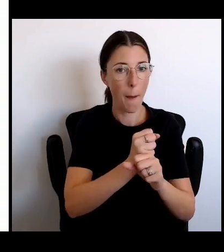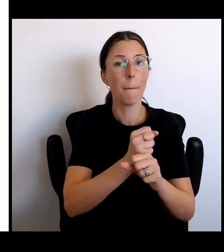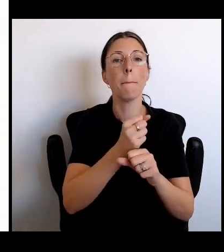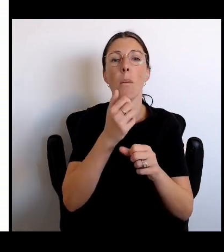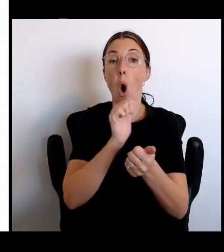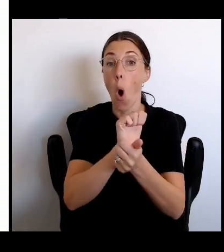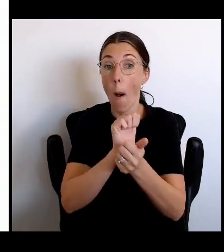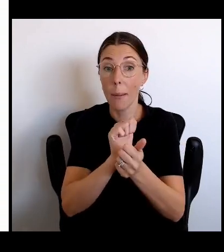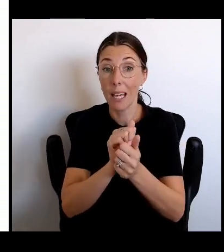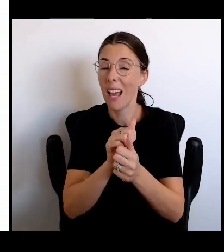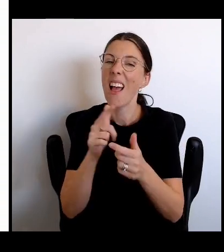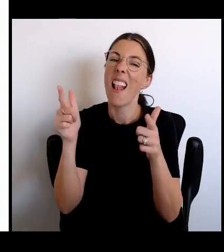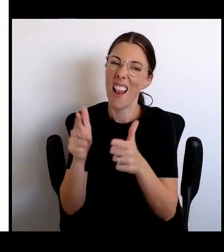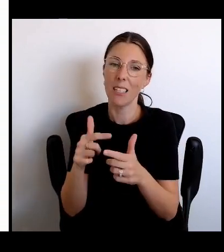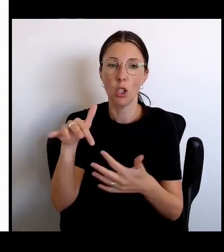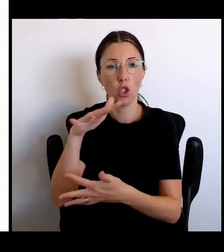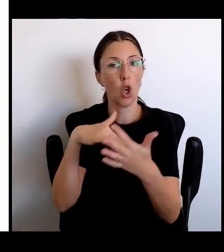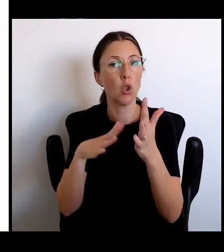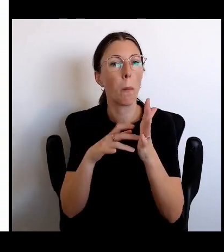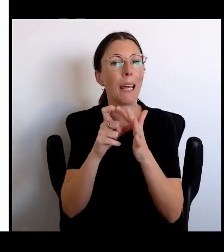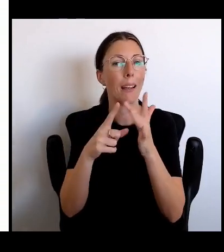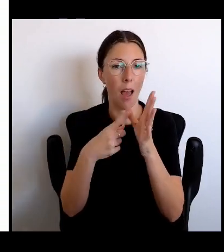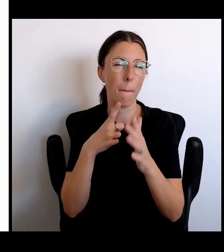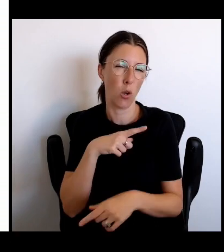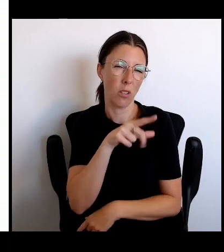is consistent with their younger age as well.